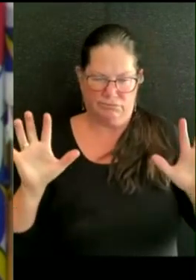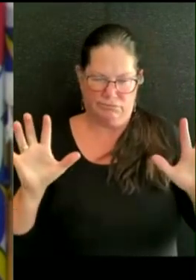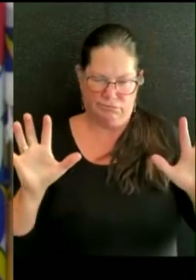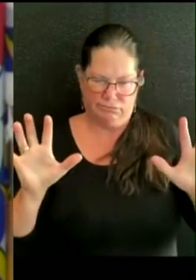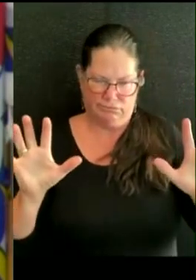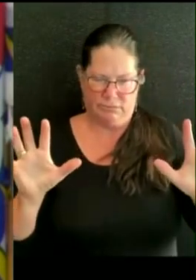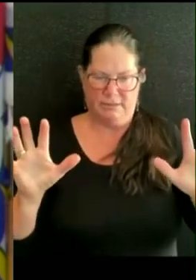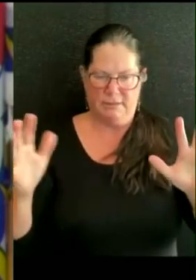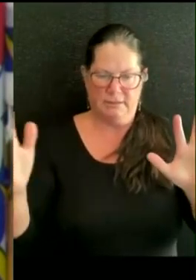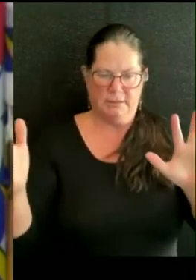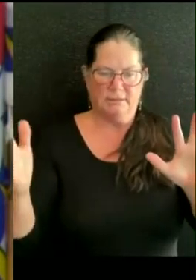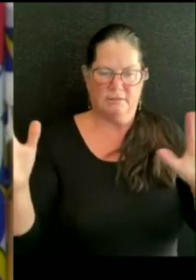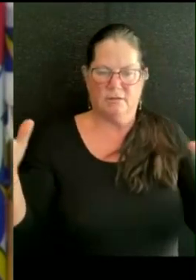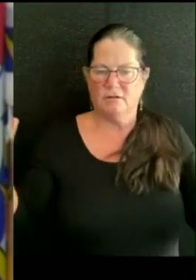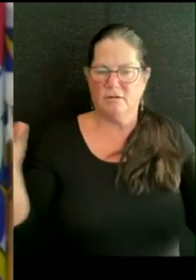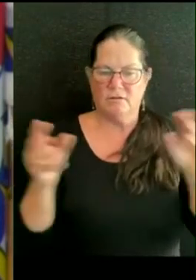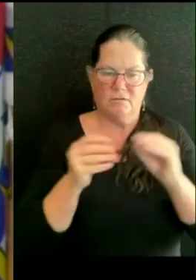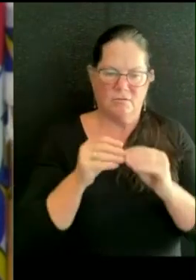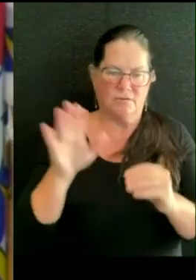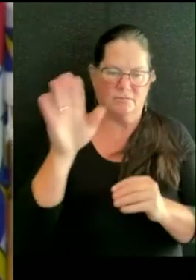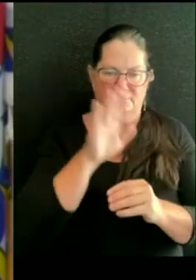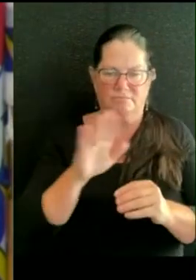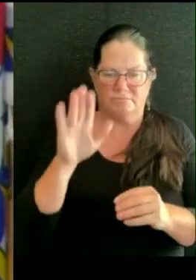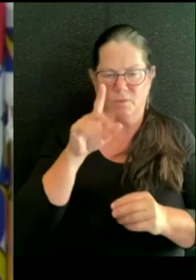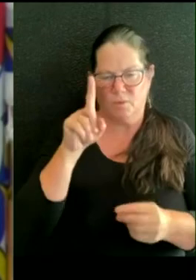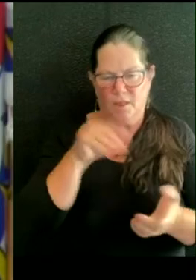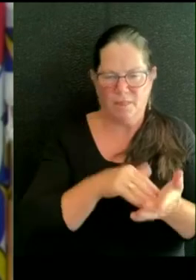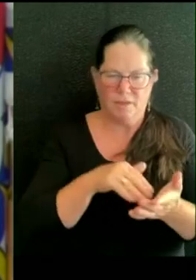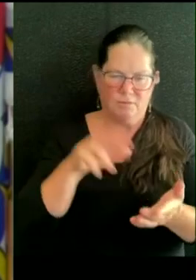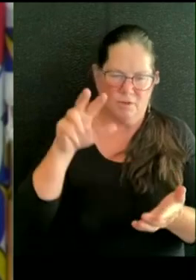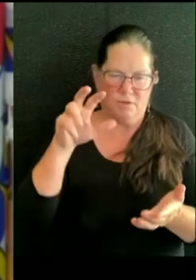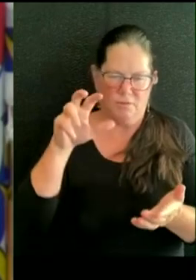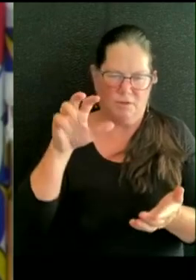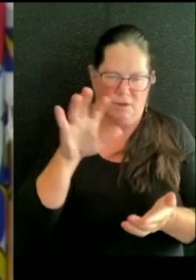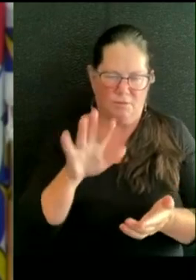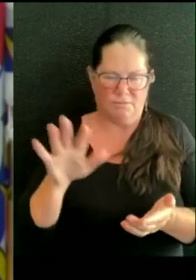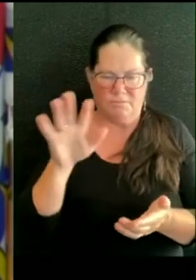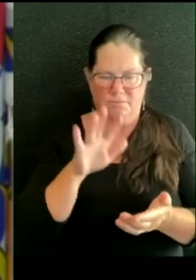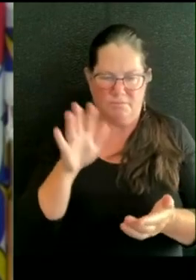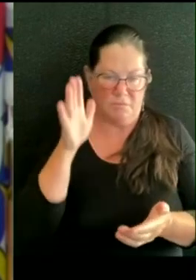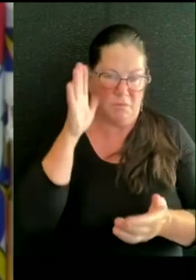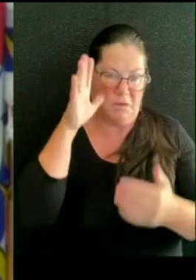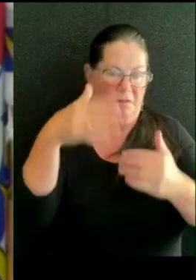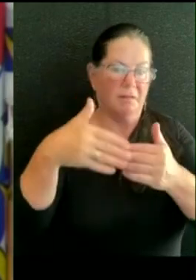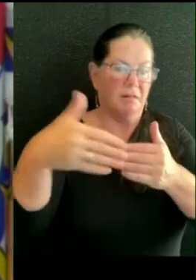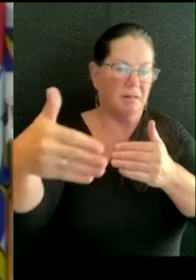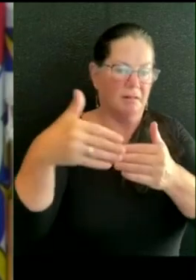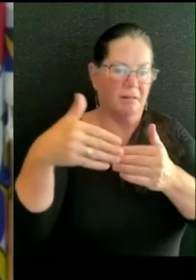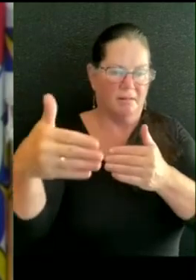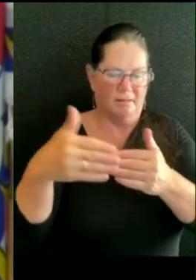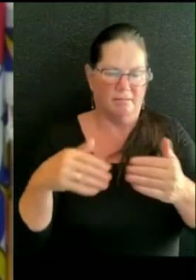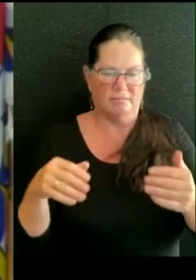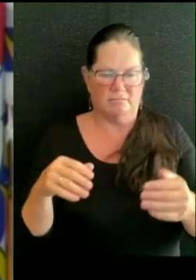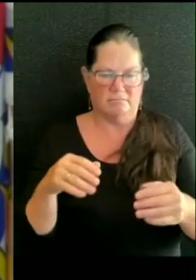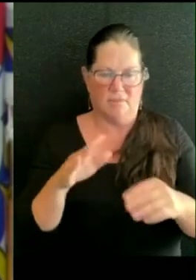fuel, the previously established by machine guard heavy equipment, and the free burning's